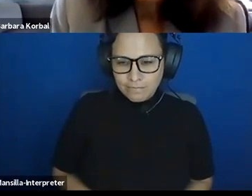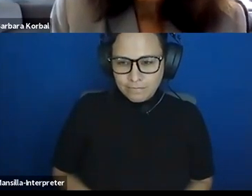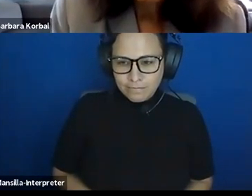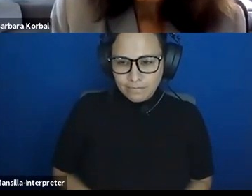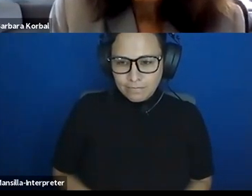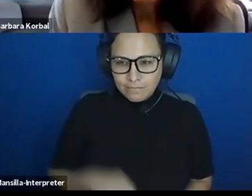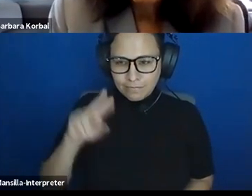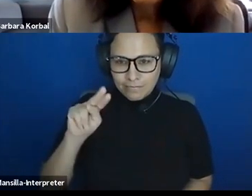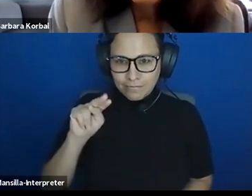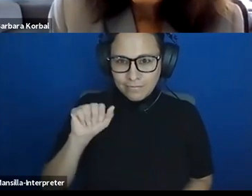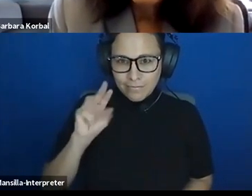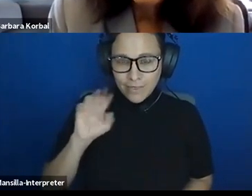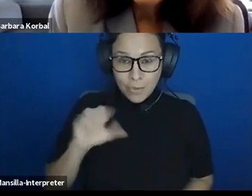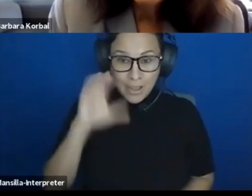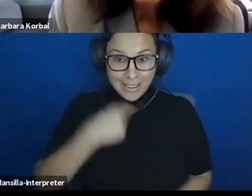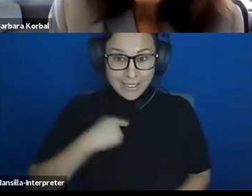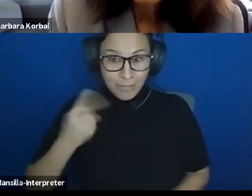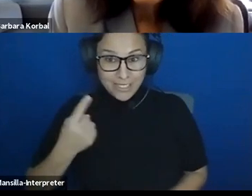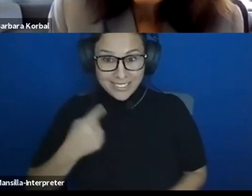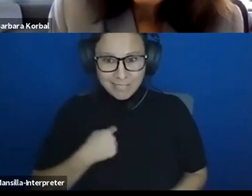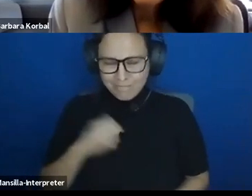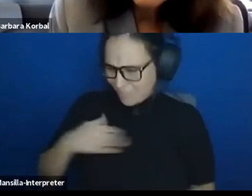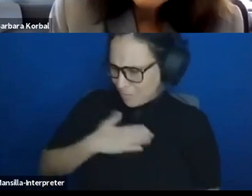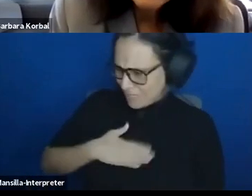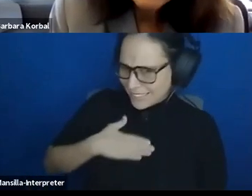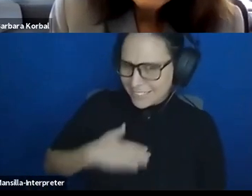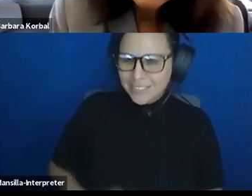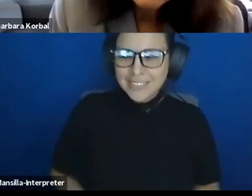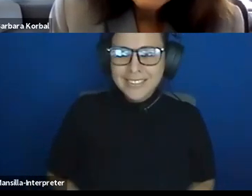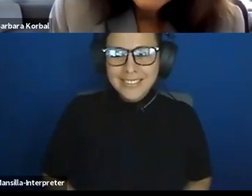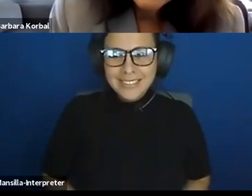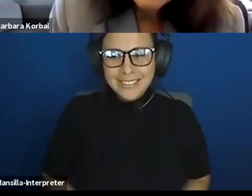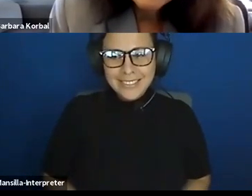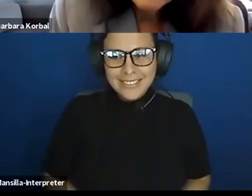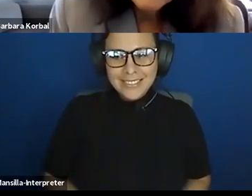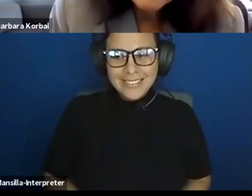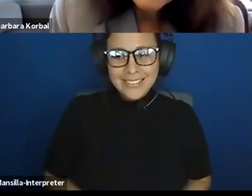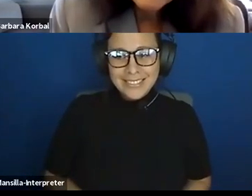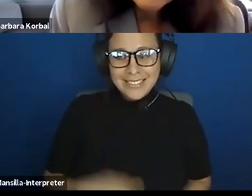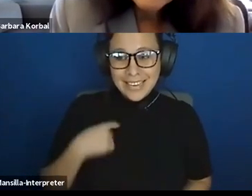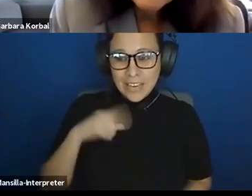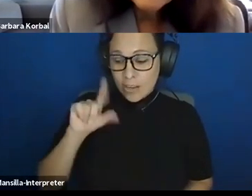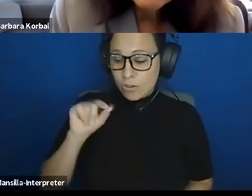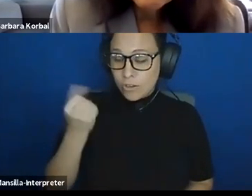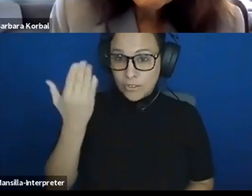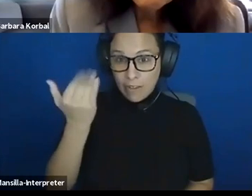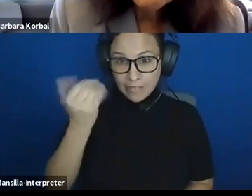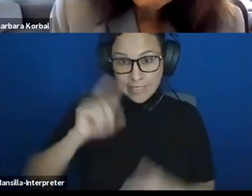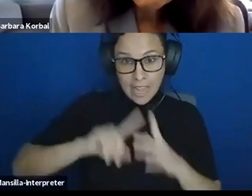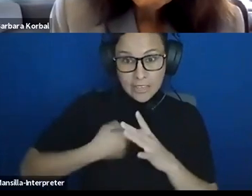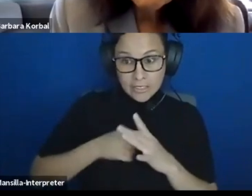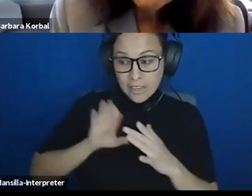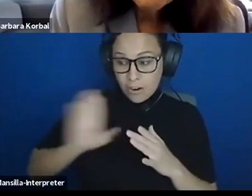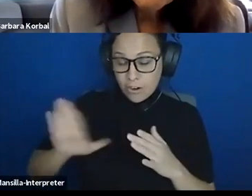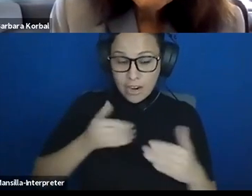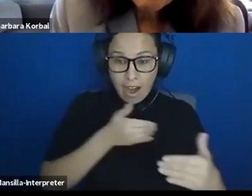I guess I can go first. Yeah, please. I actually looked at the archives in 2015, started to look at her archives. They were not